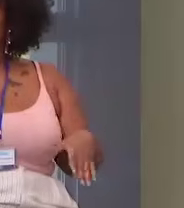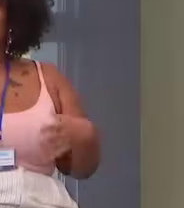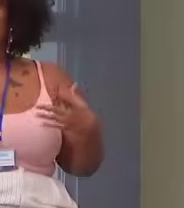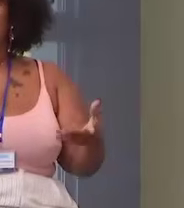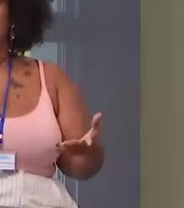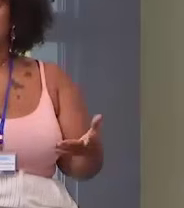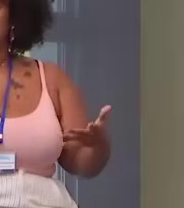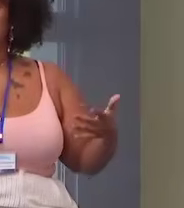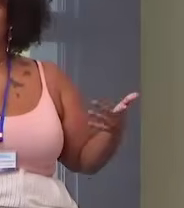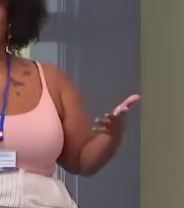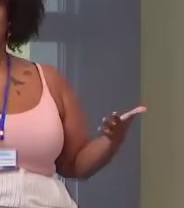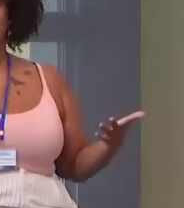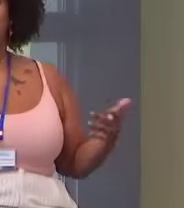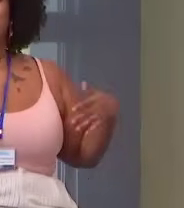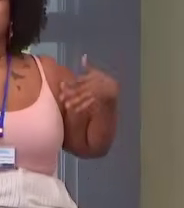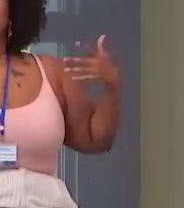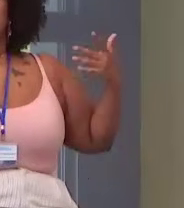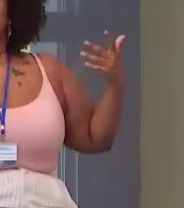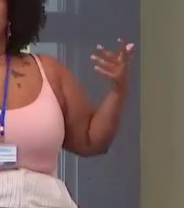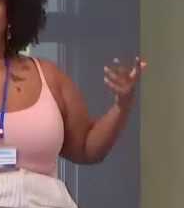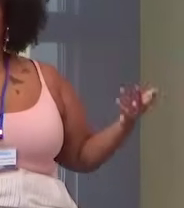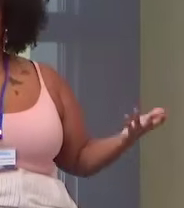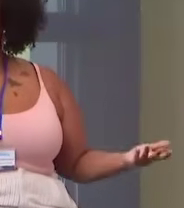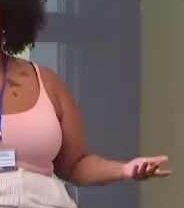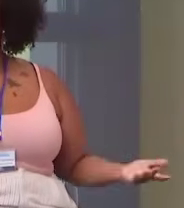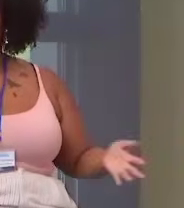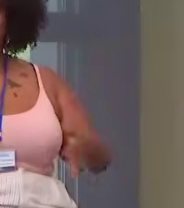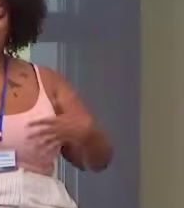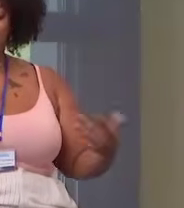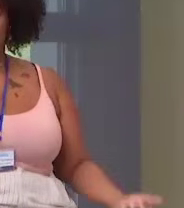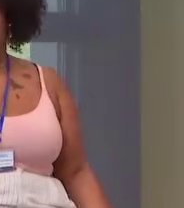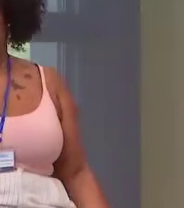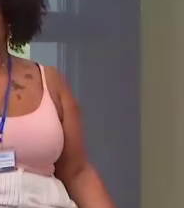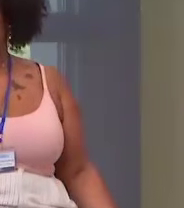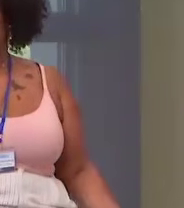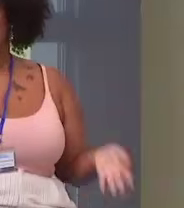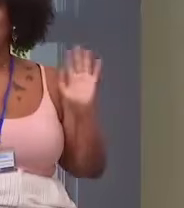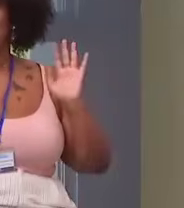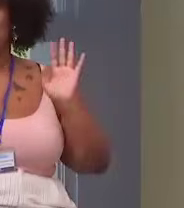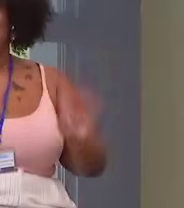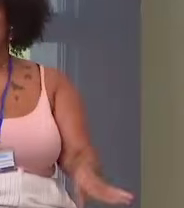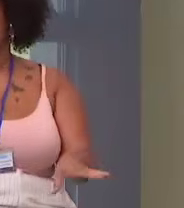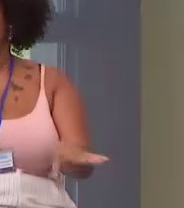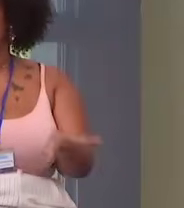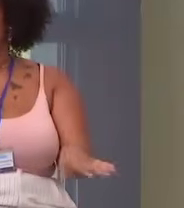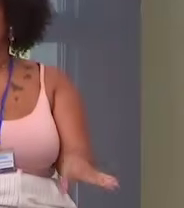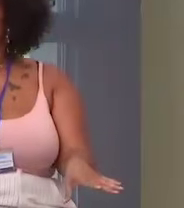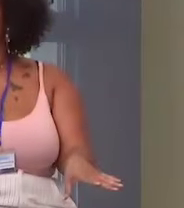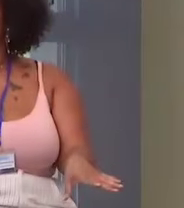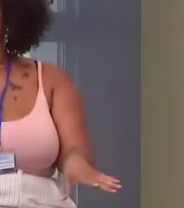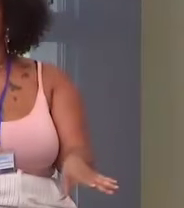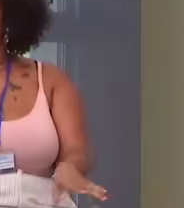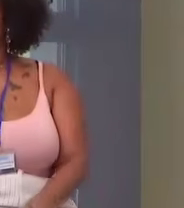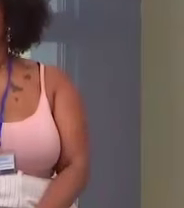somewhere that I could walk in and feel like, and I could lay it all down, then that's where I start. That's where you